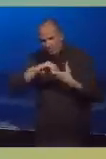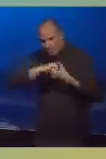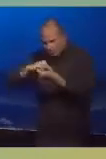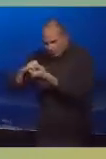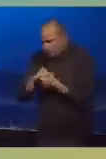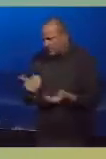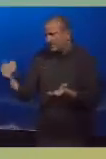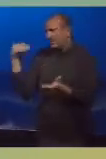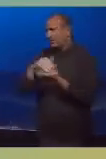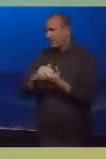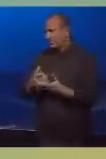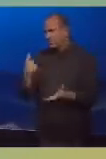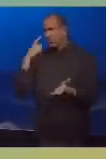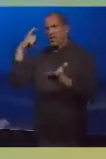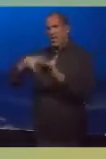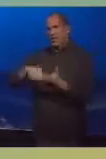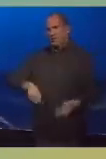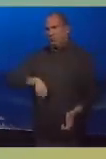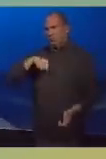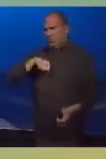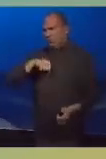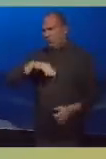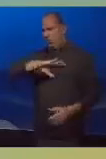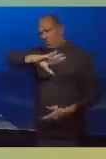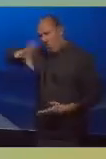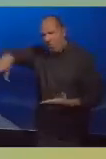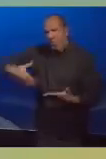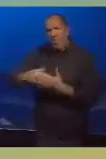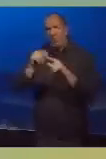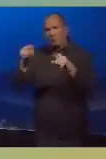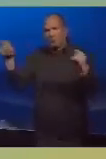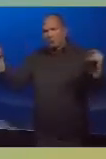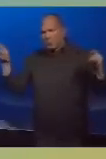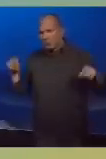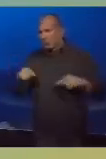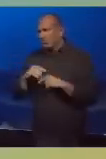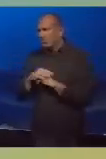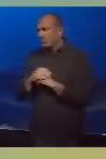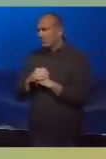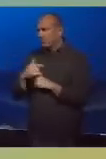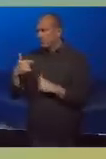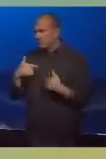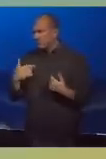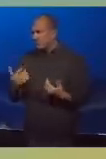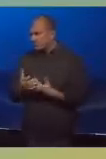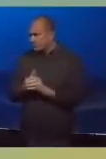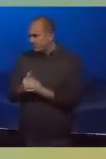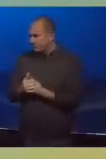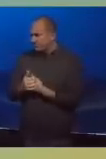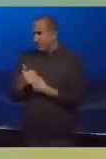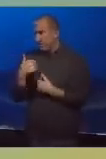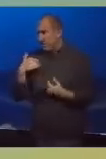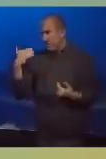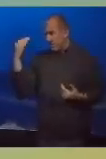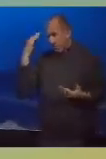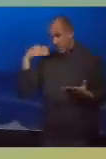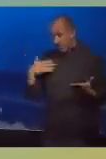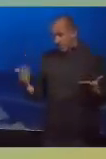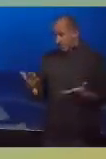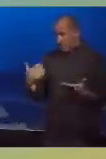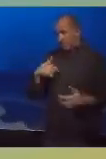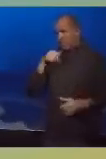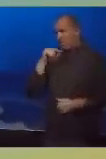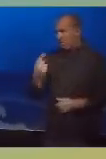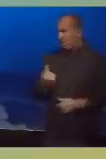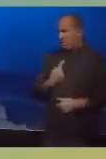to recognize the dignity of other human beings. I run with this idea boldly because I